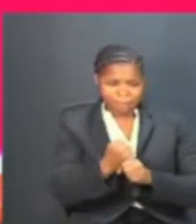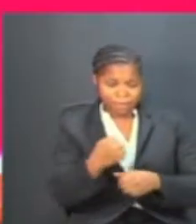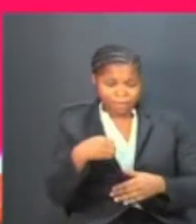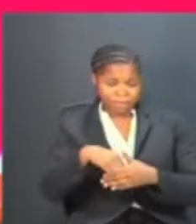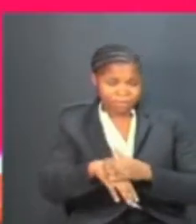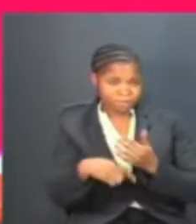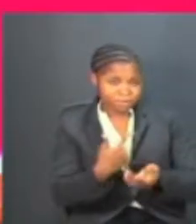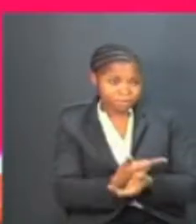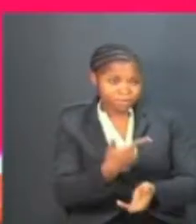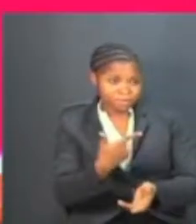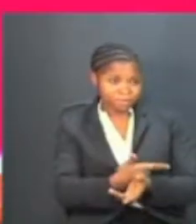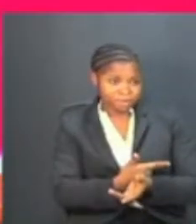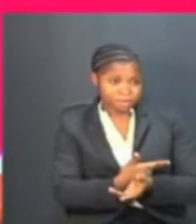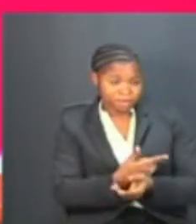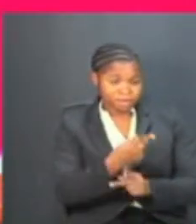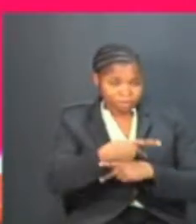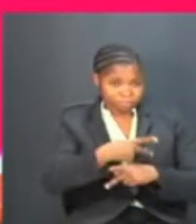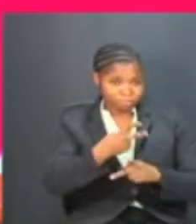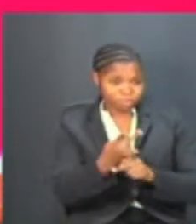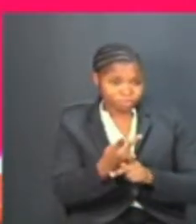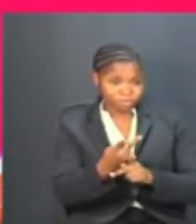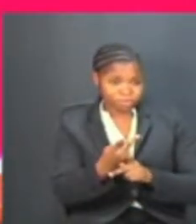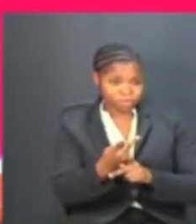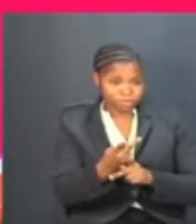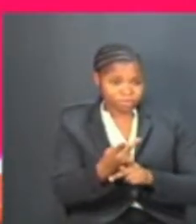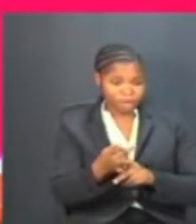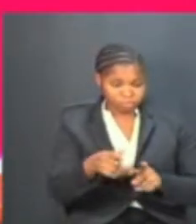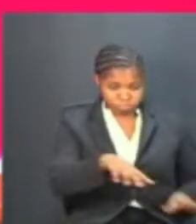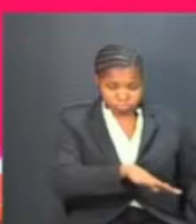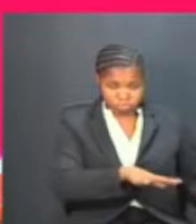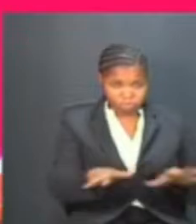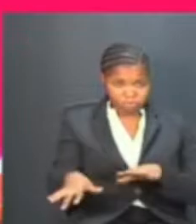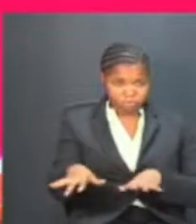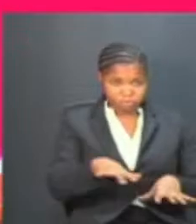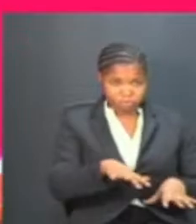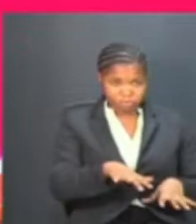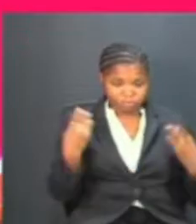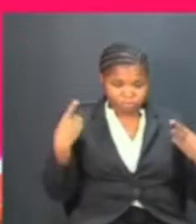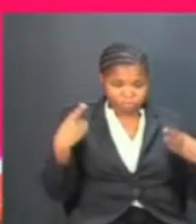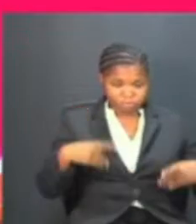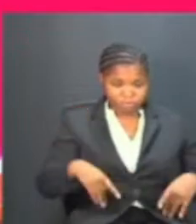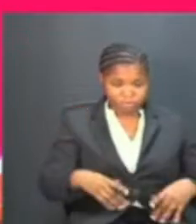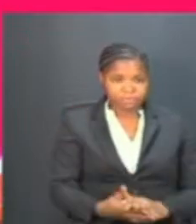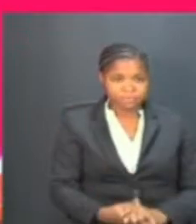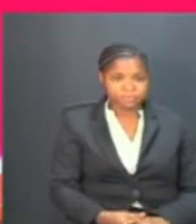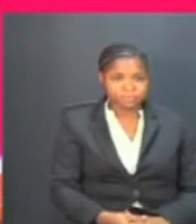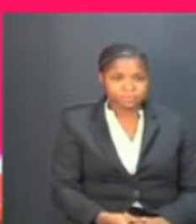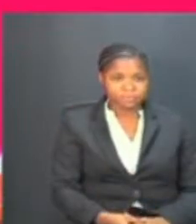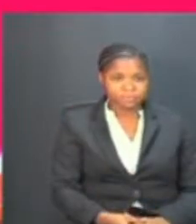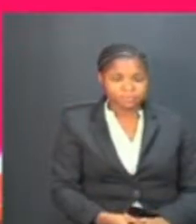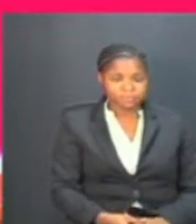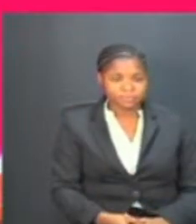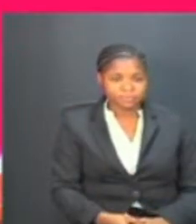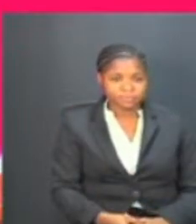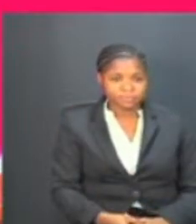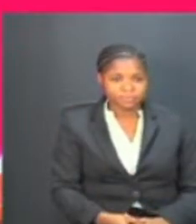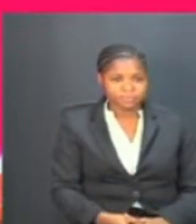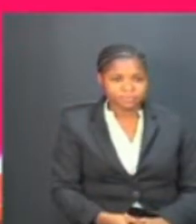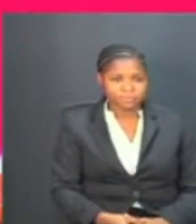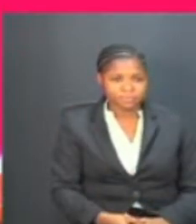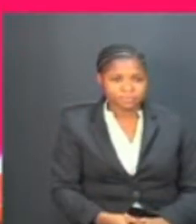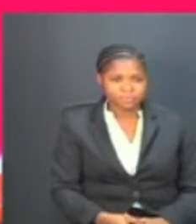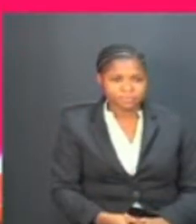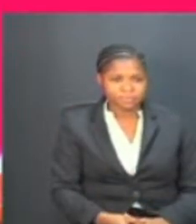clothes, fugu for that matter. Honourable members, there is no